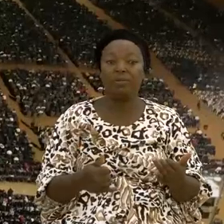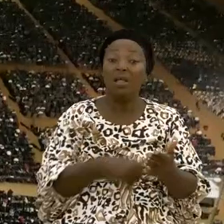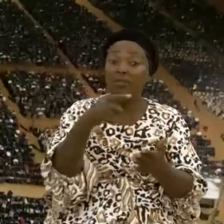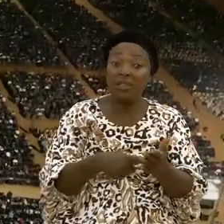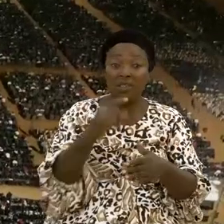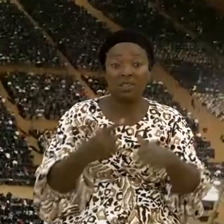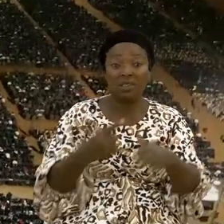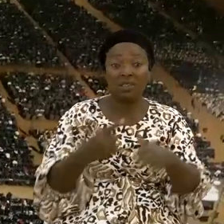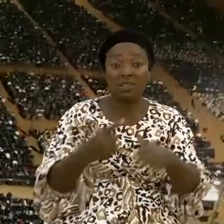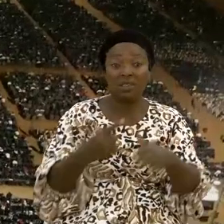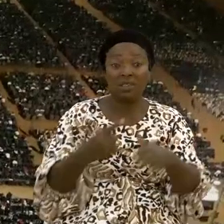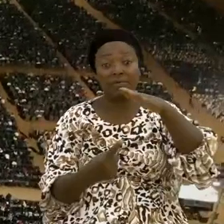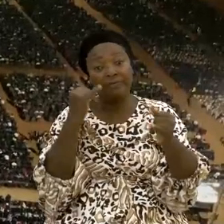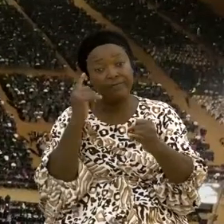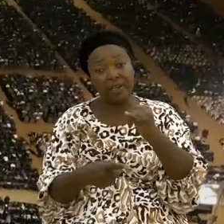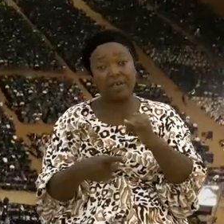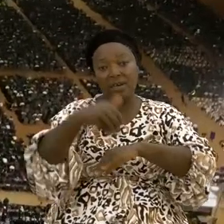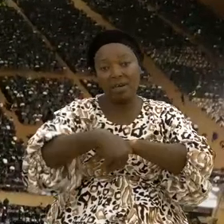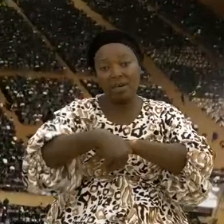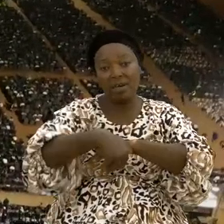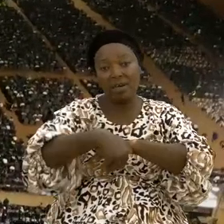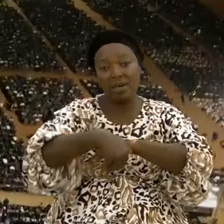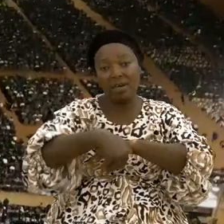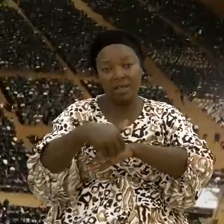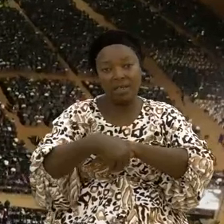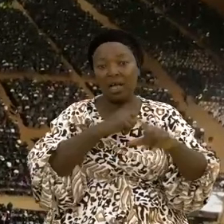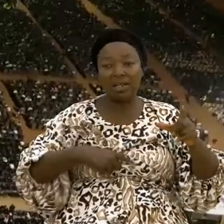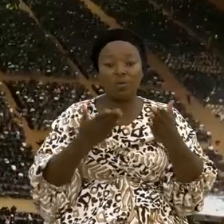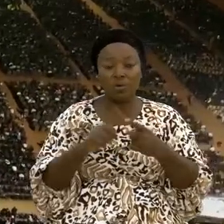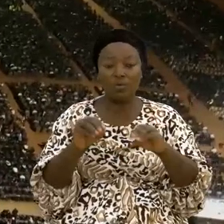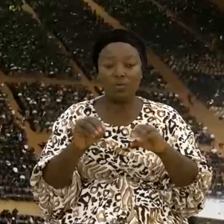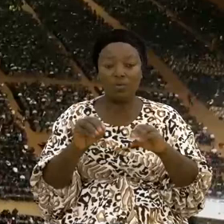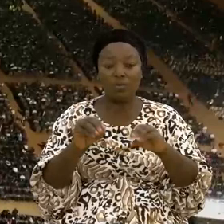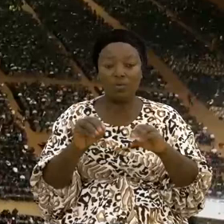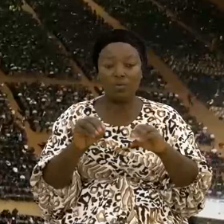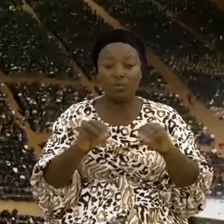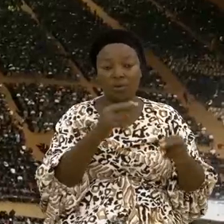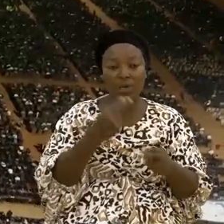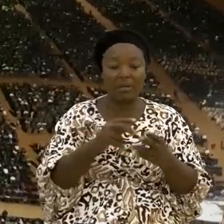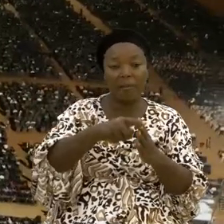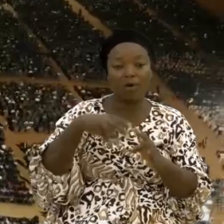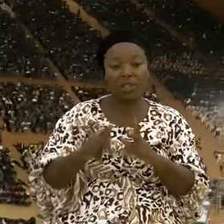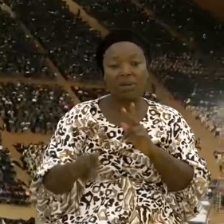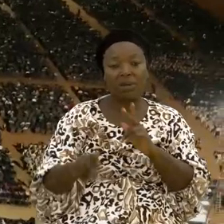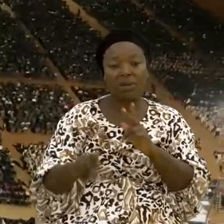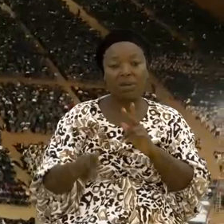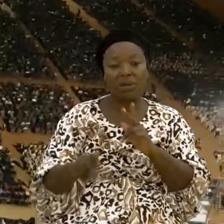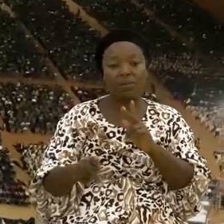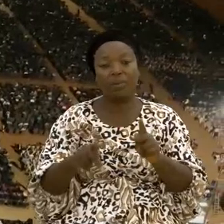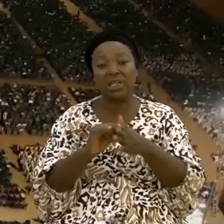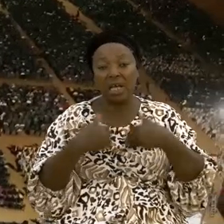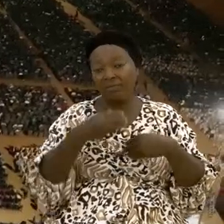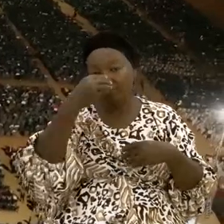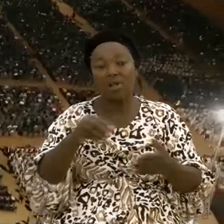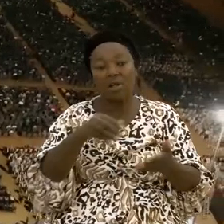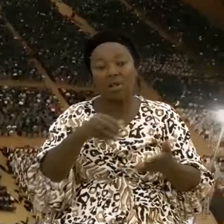the final night, and the Lord wants to put your name among the people that have